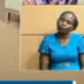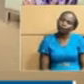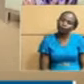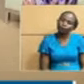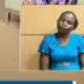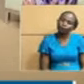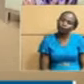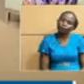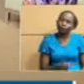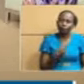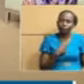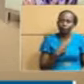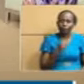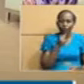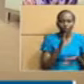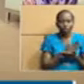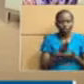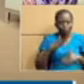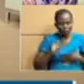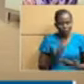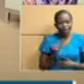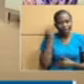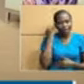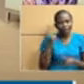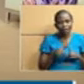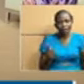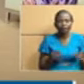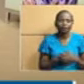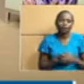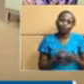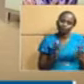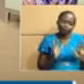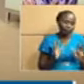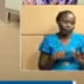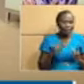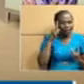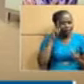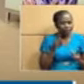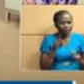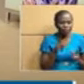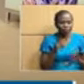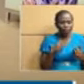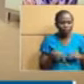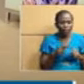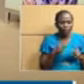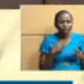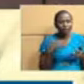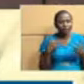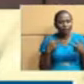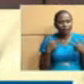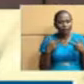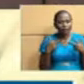as a moderator, I'm supposed not to share my own opinion, but I need, as a Ugandan, I need to share my opinion. That I think we have gotten stuck